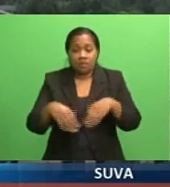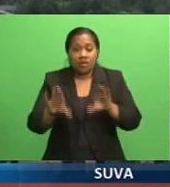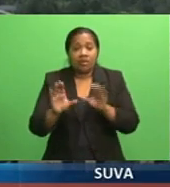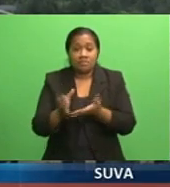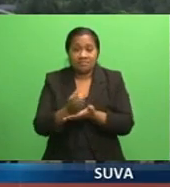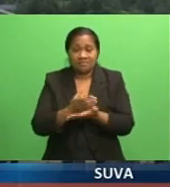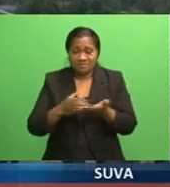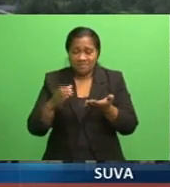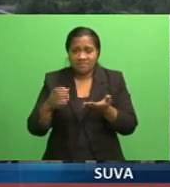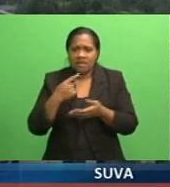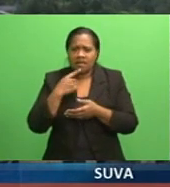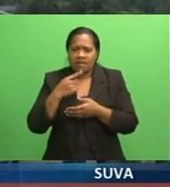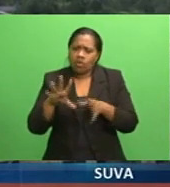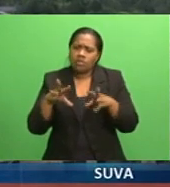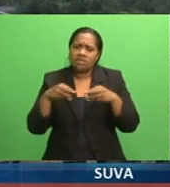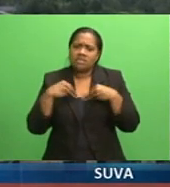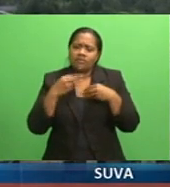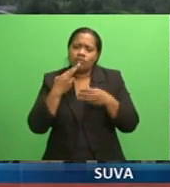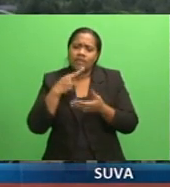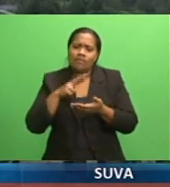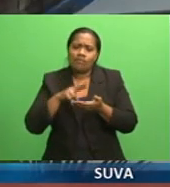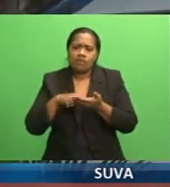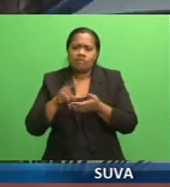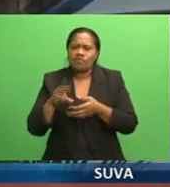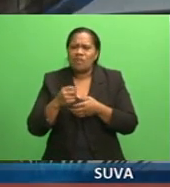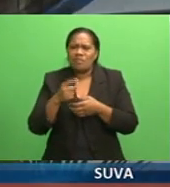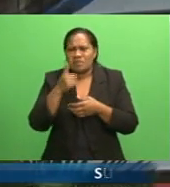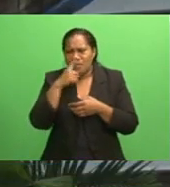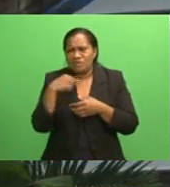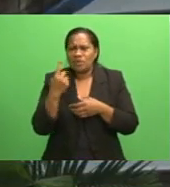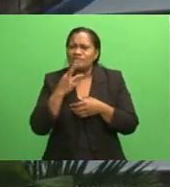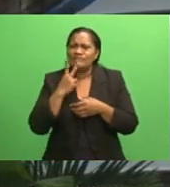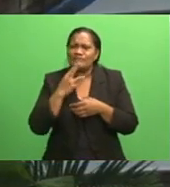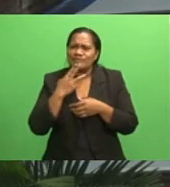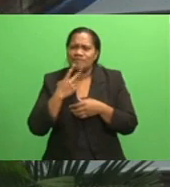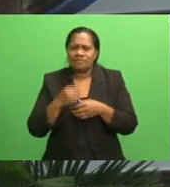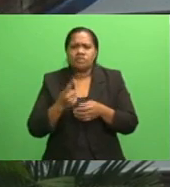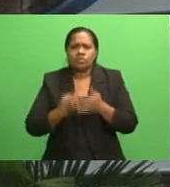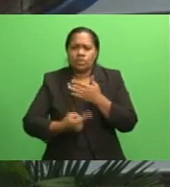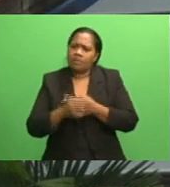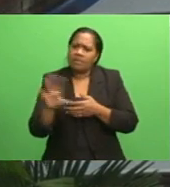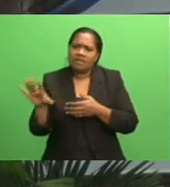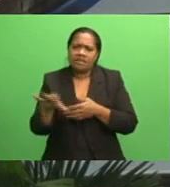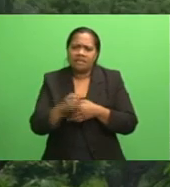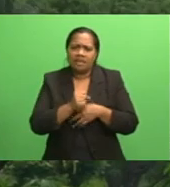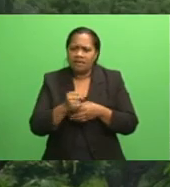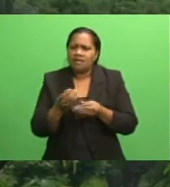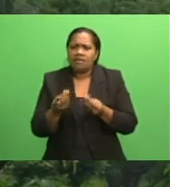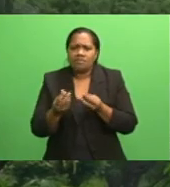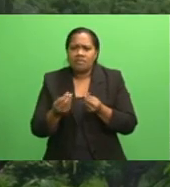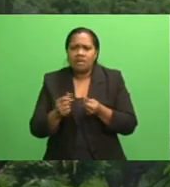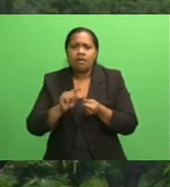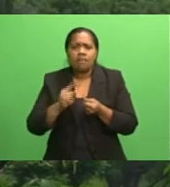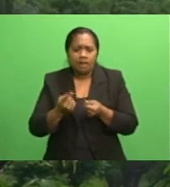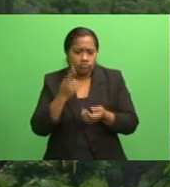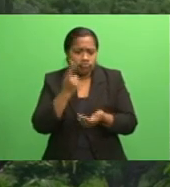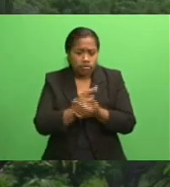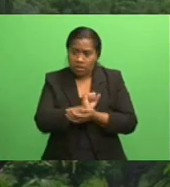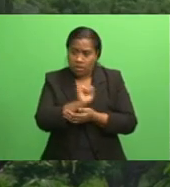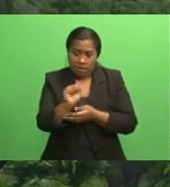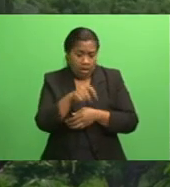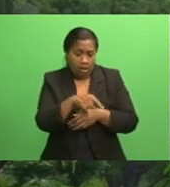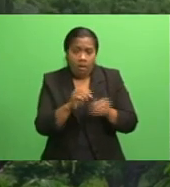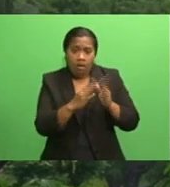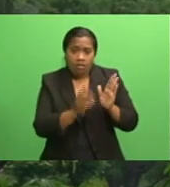Council says they have received reports of bogus agents taking security deposits or bond for properties they do not own. We also